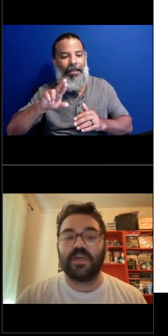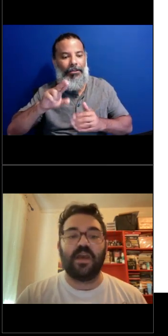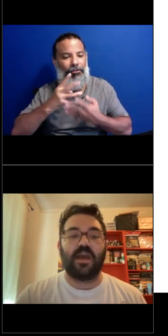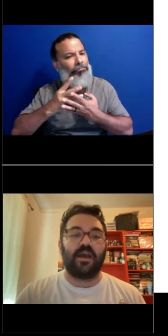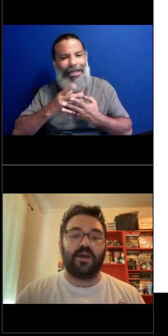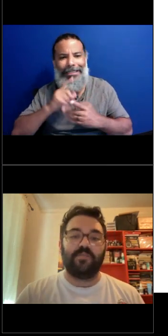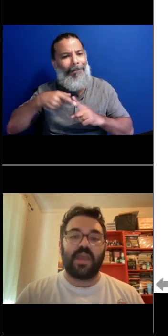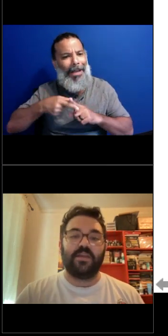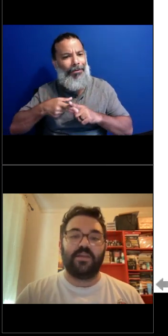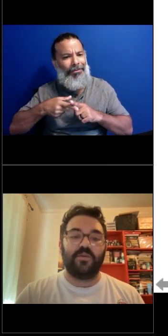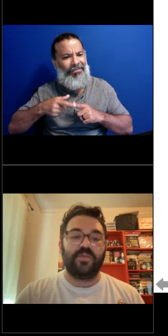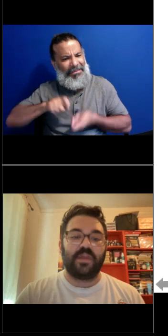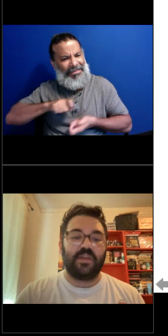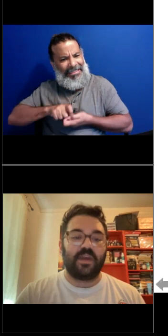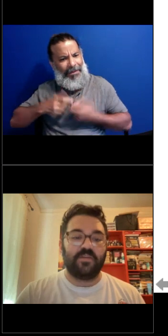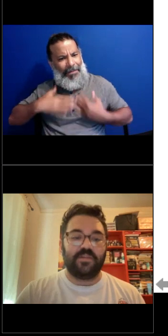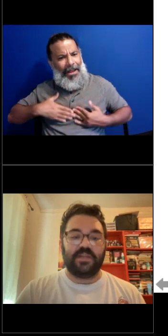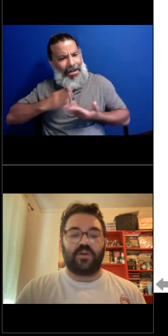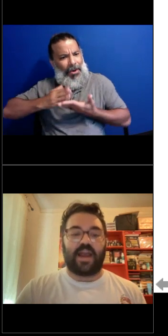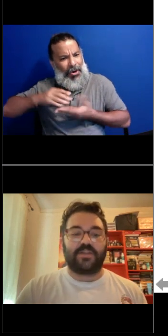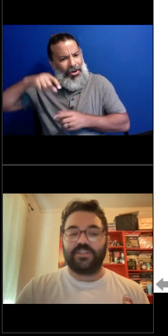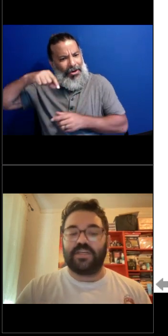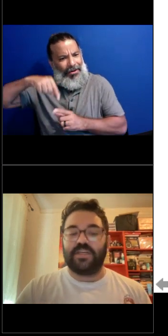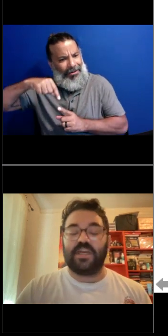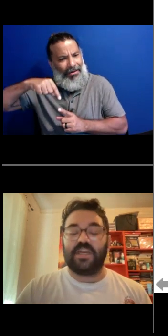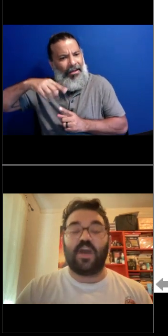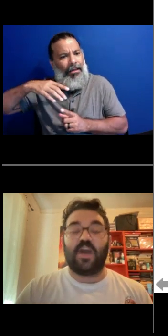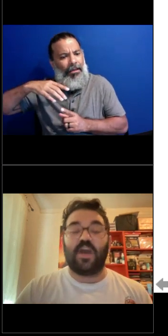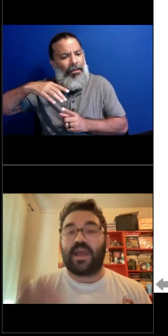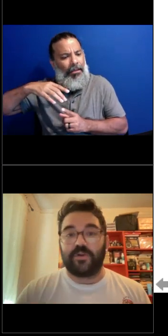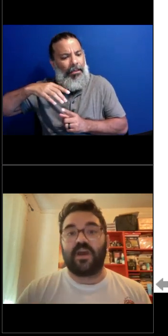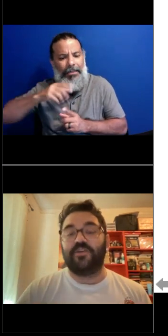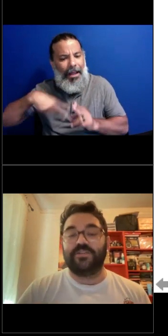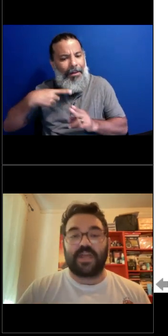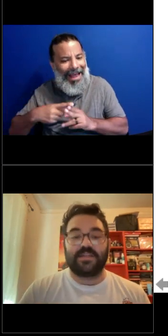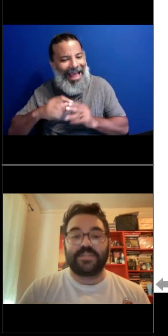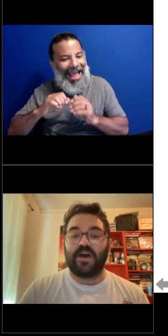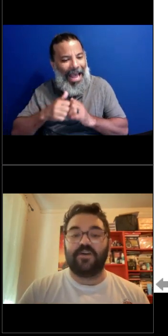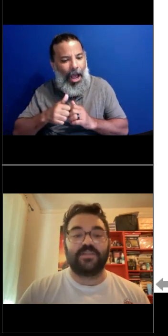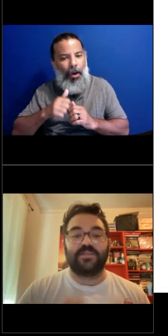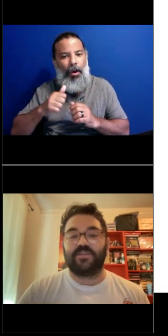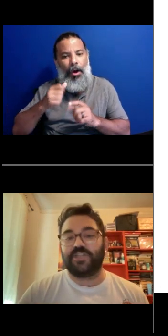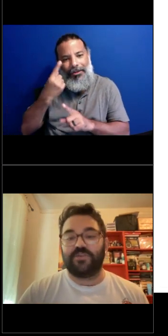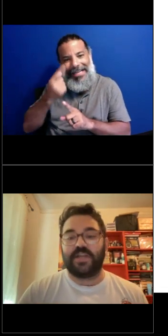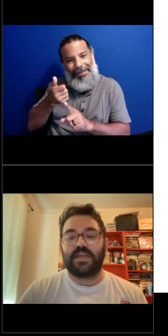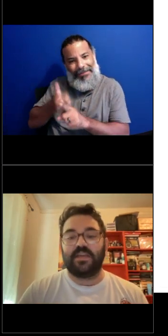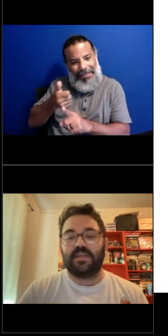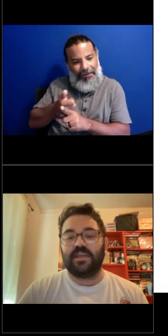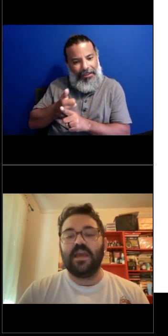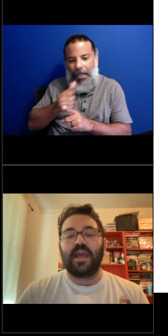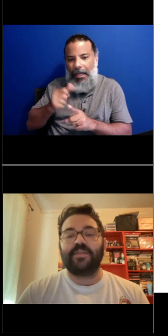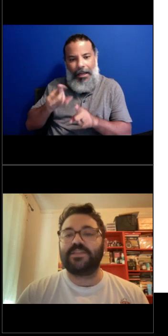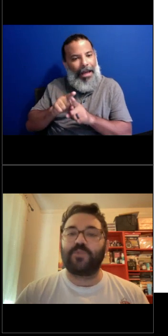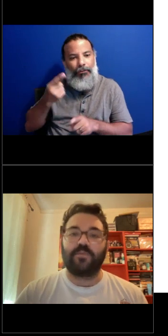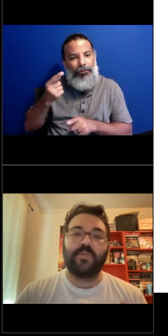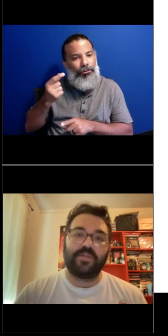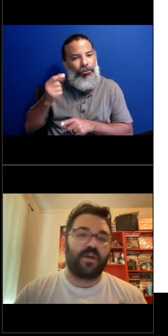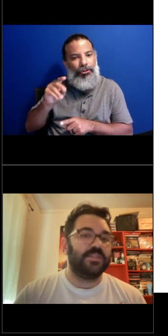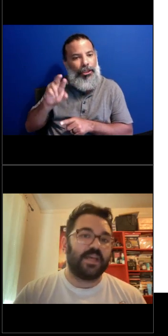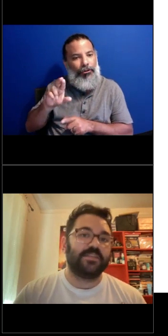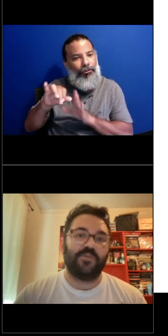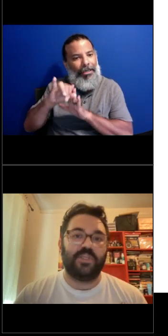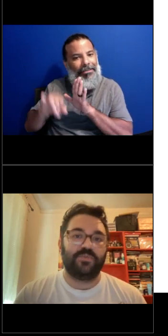part. And note that none of these are actually about how a person understands themselves. This is not gender identity. And that's